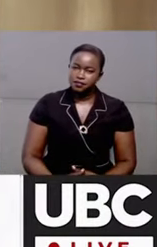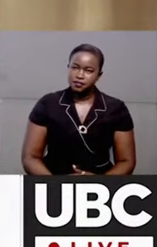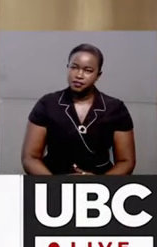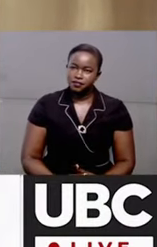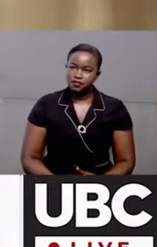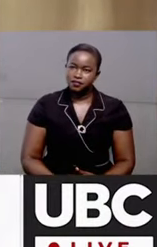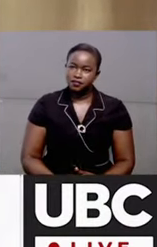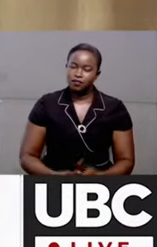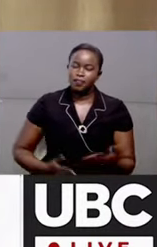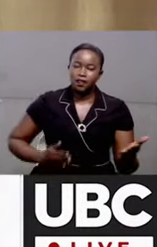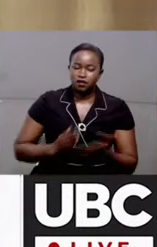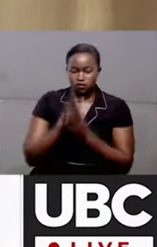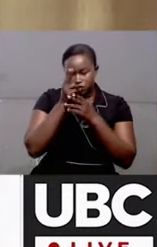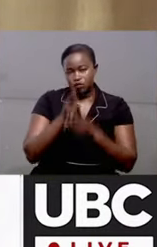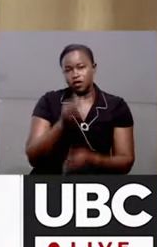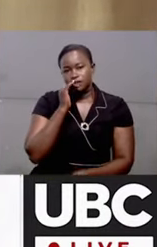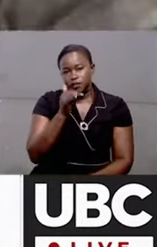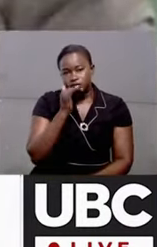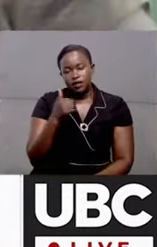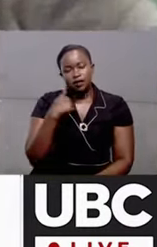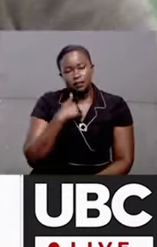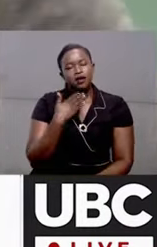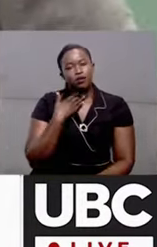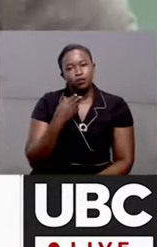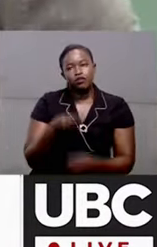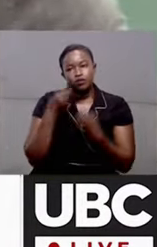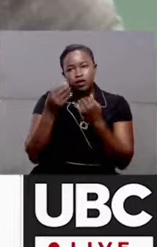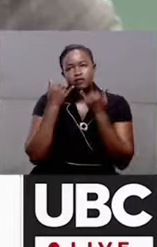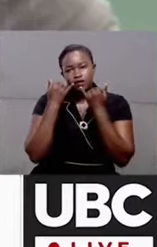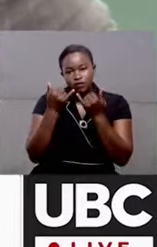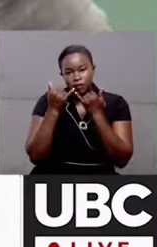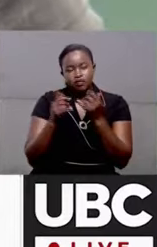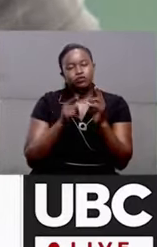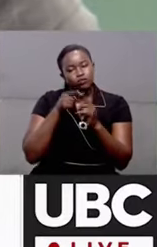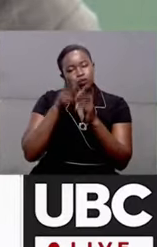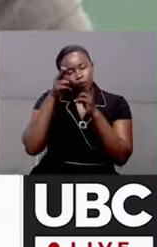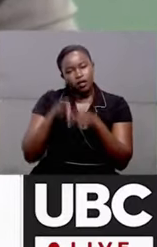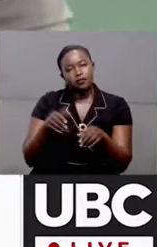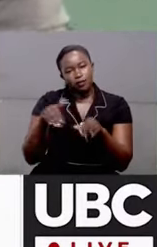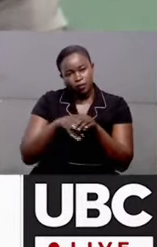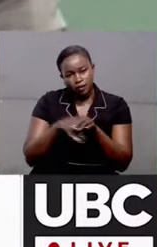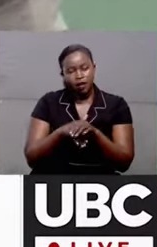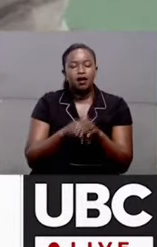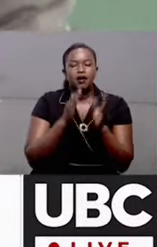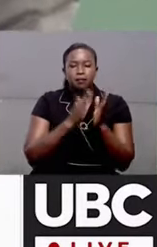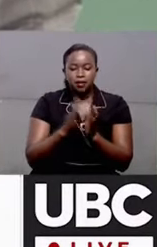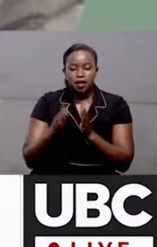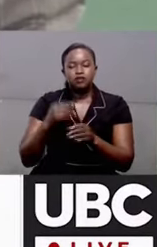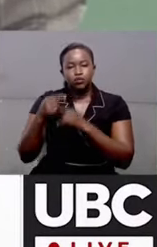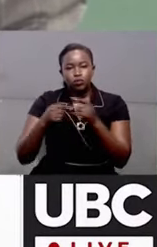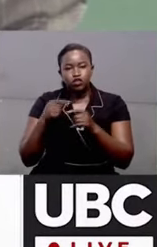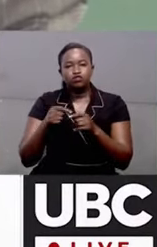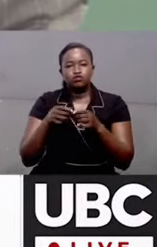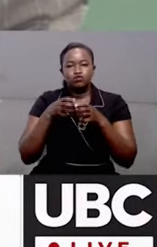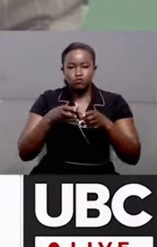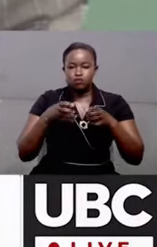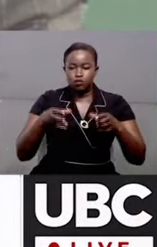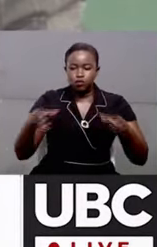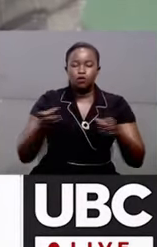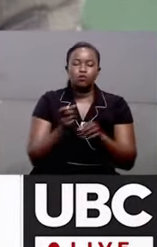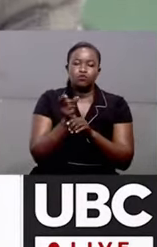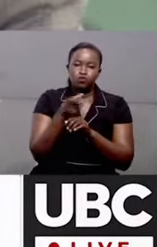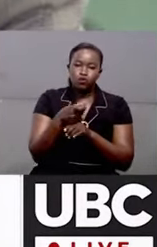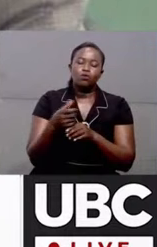Right Honorable Speaker, I just wanted to give information to the Honorable Member that plans are underway to expand Gulu